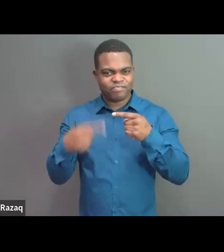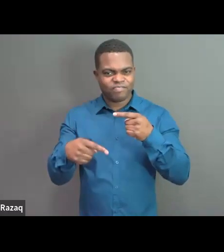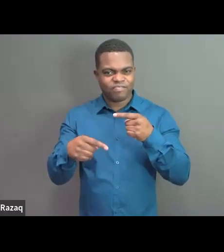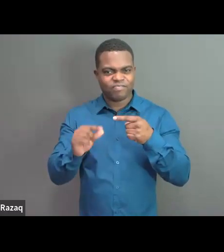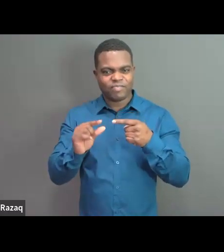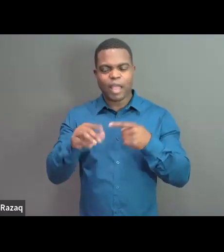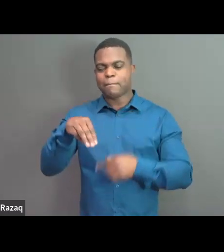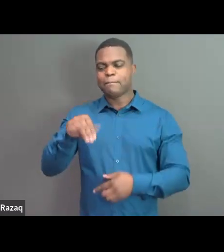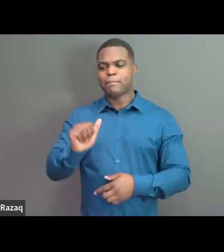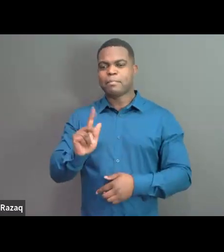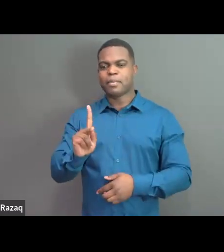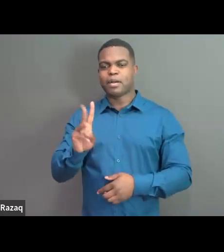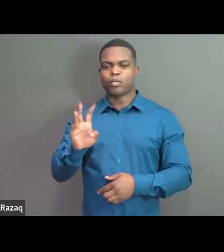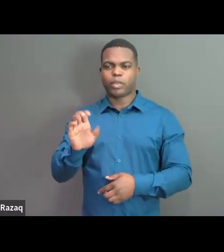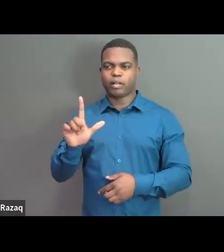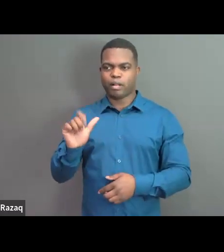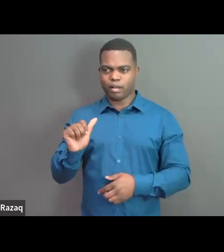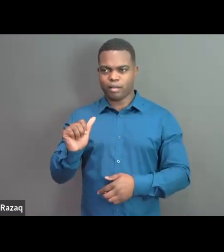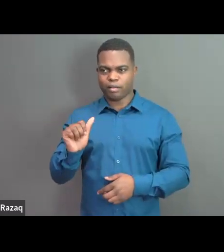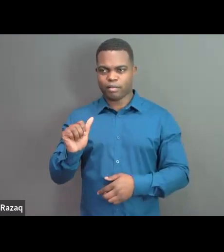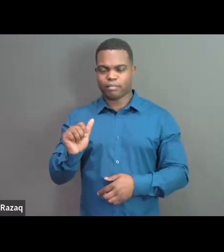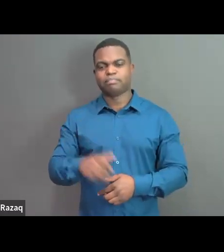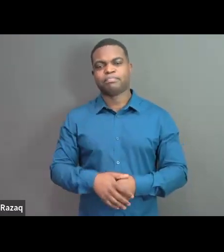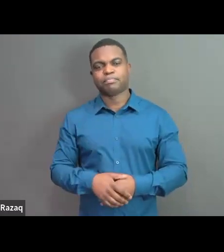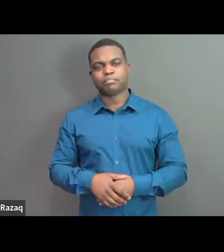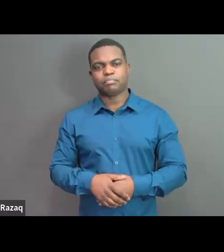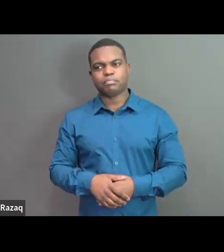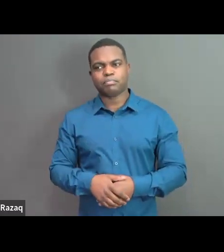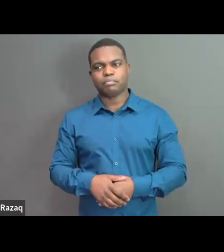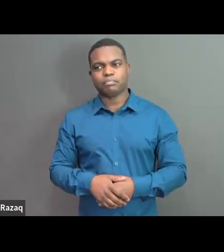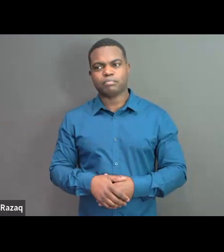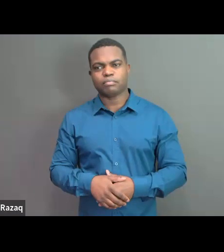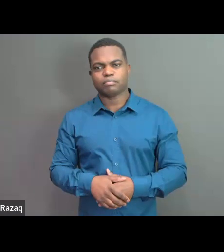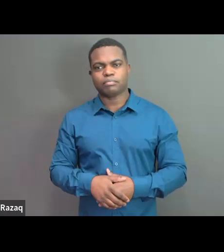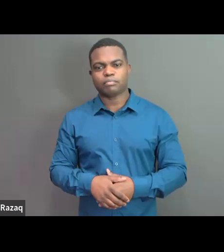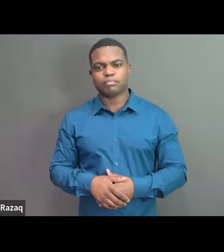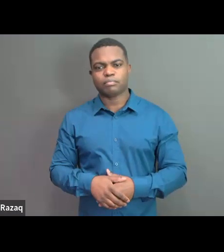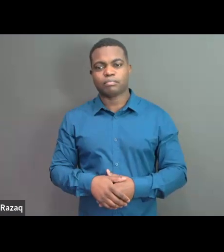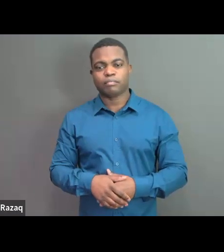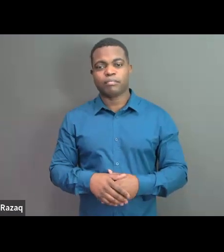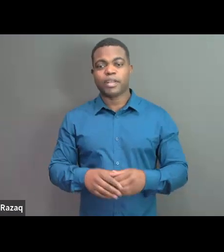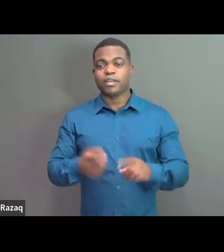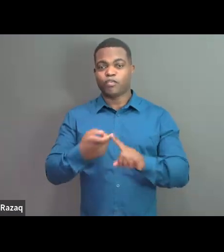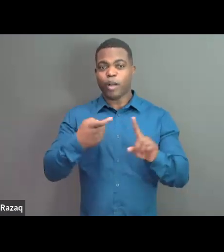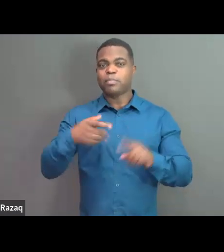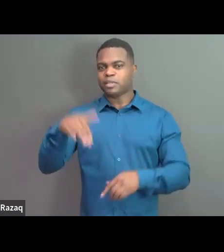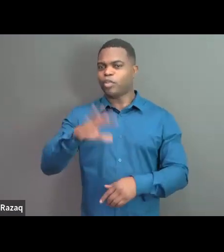introduced, I work for a non-profit organization called Planet as a senior program